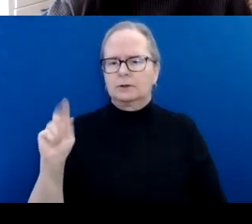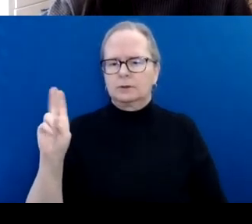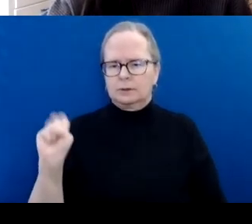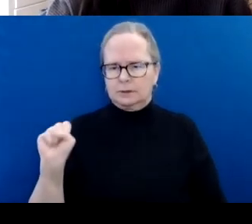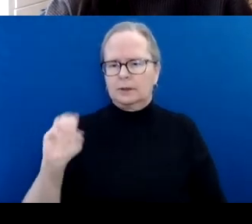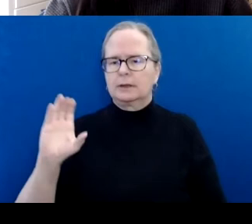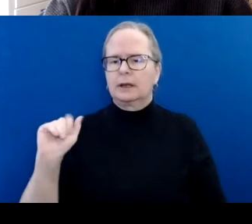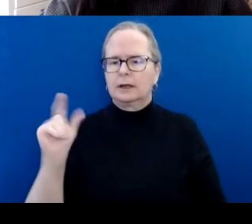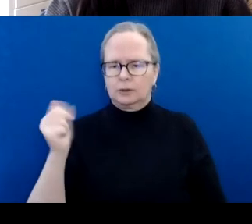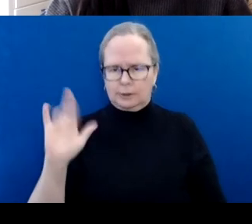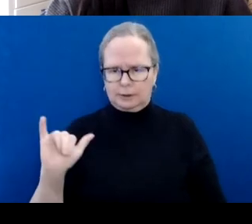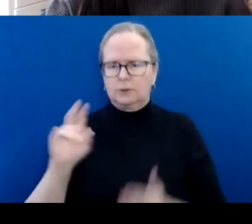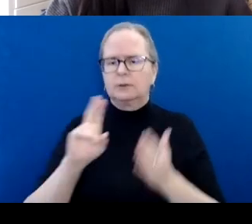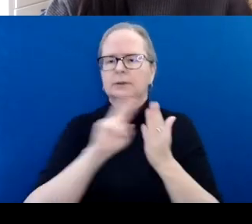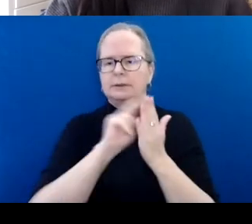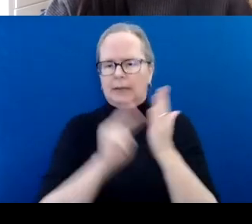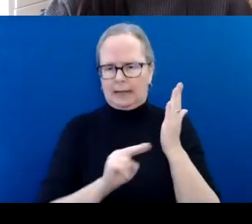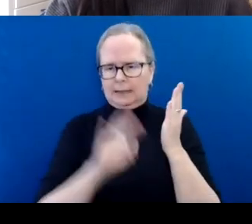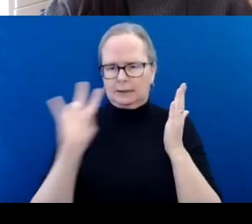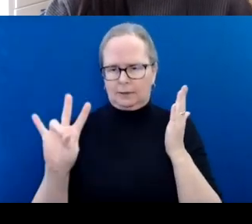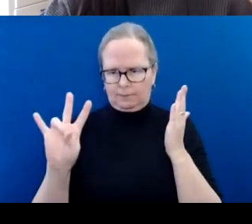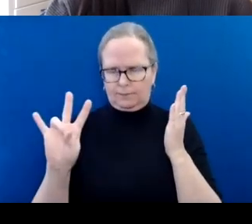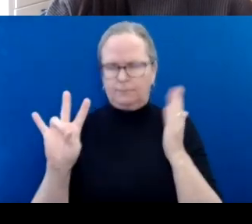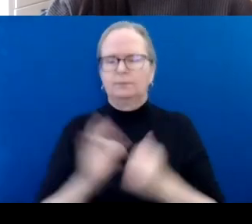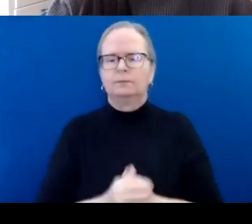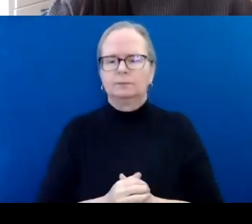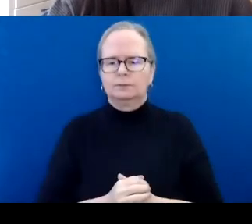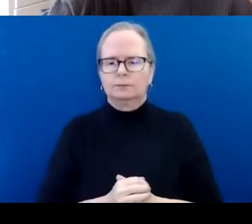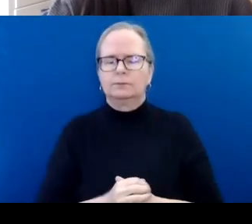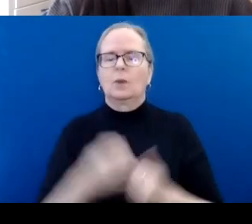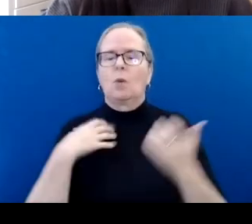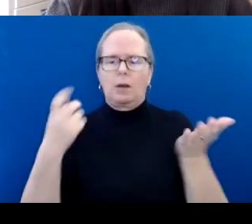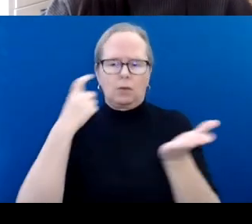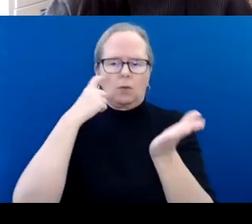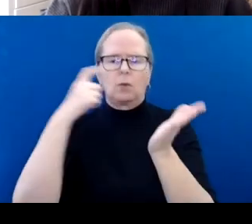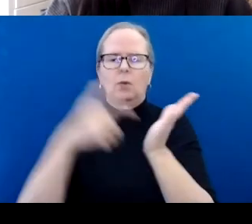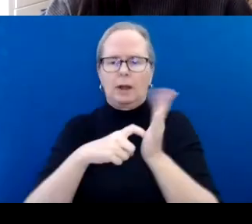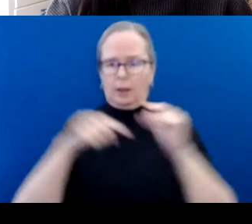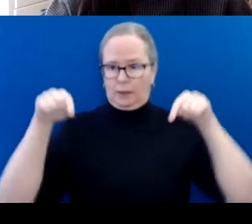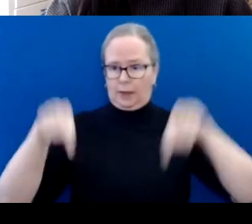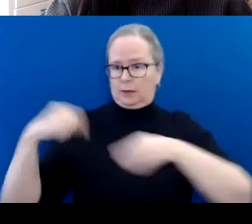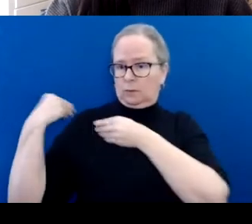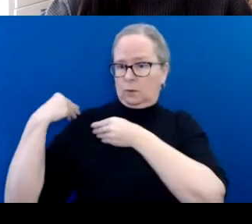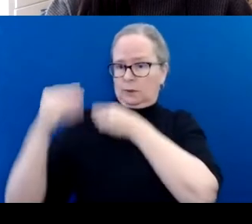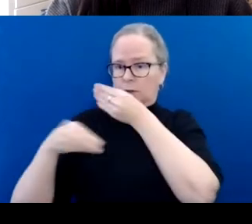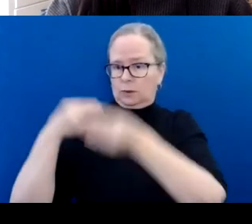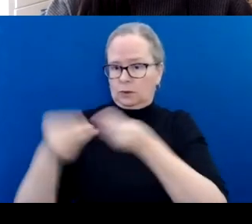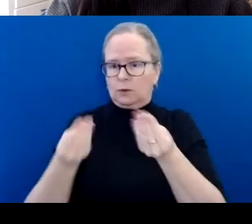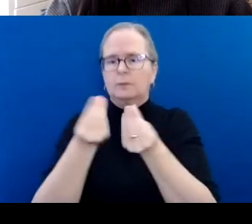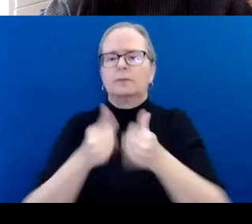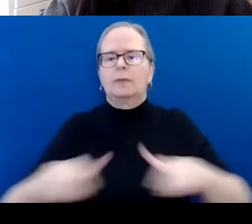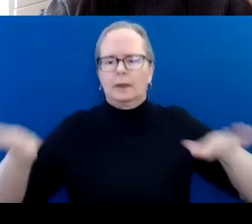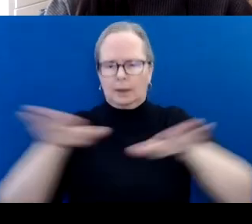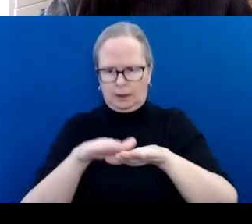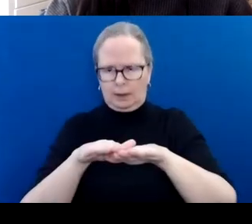We want to take a moment to acknowledge that this is the traditional and ancestral territory of the